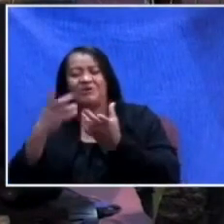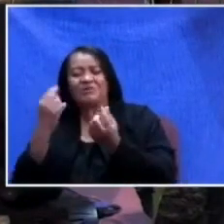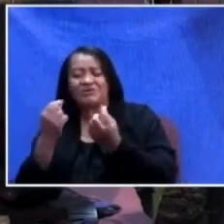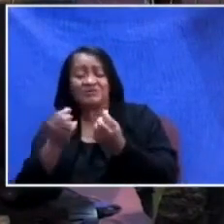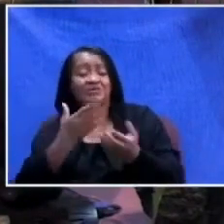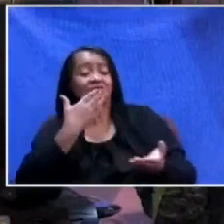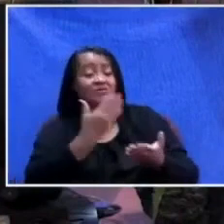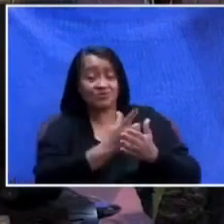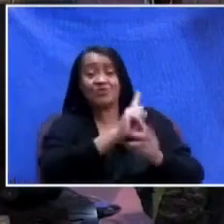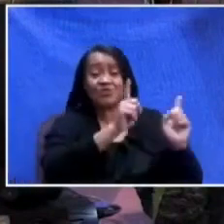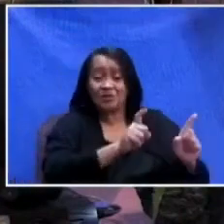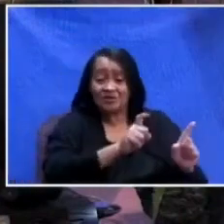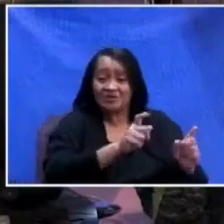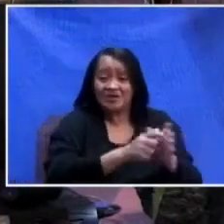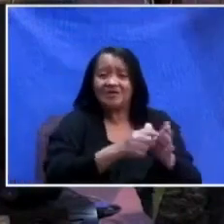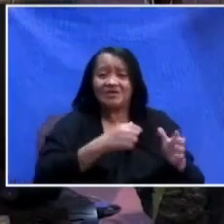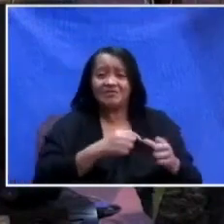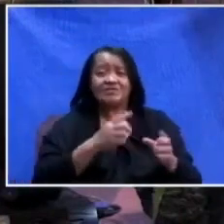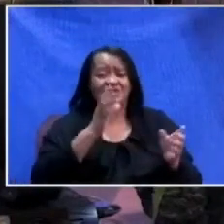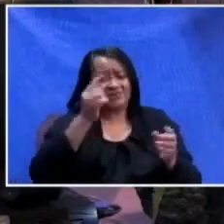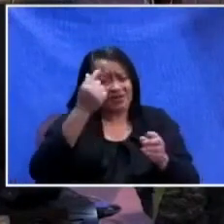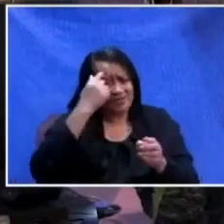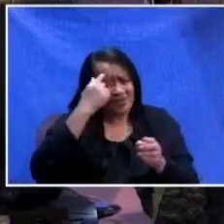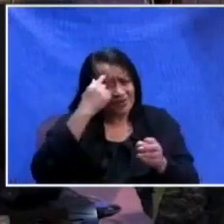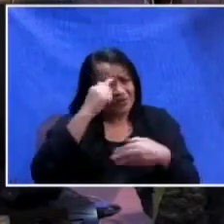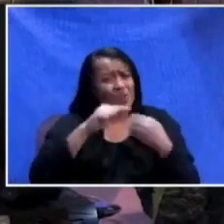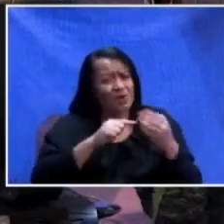That's a good question. I really never thought about it.